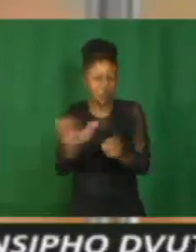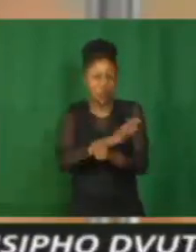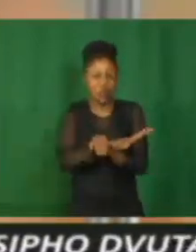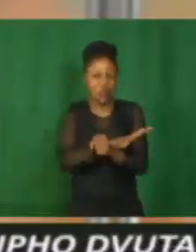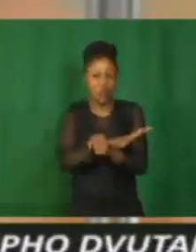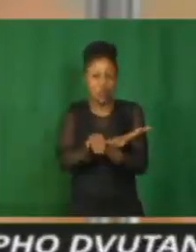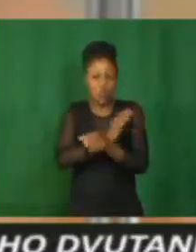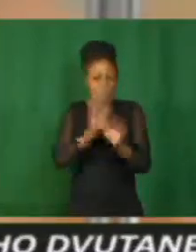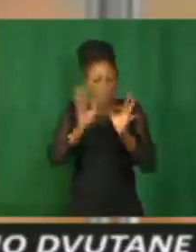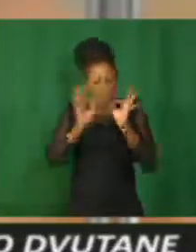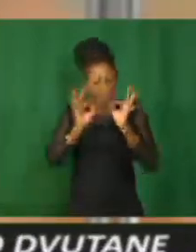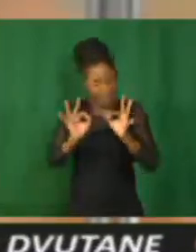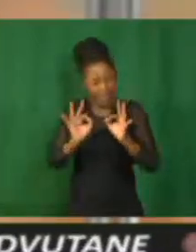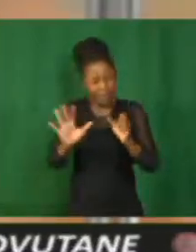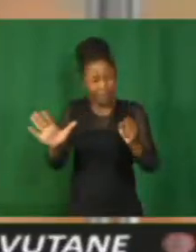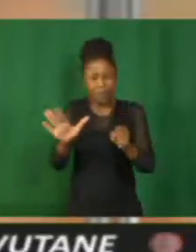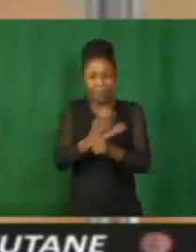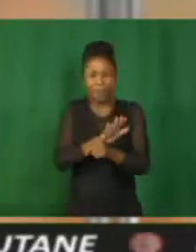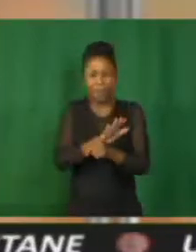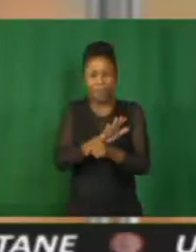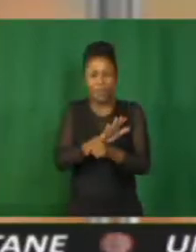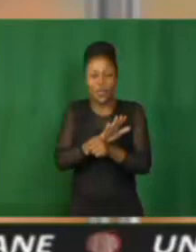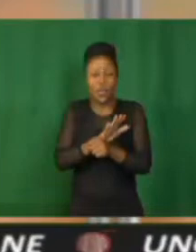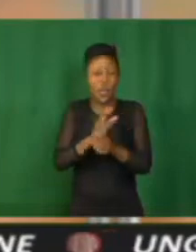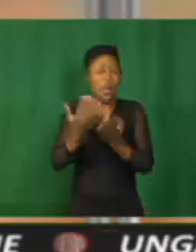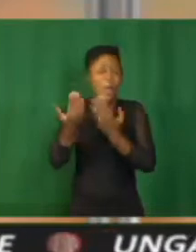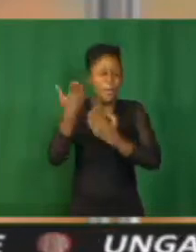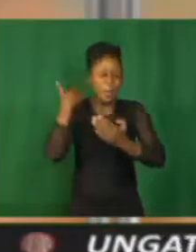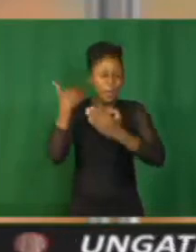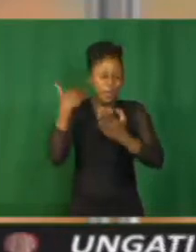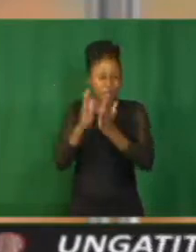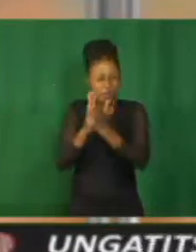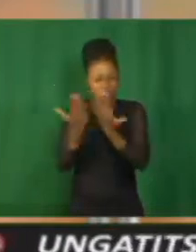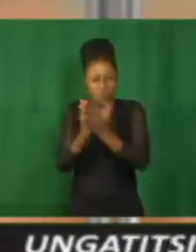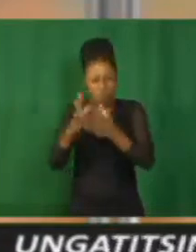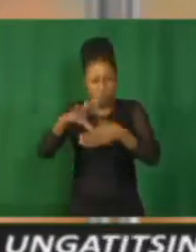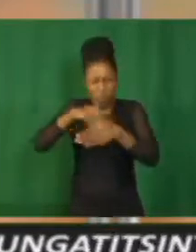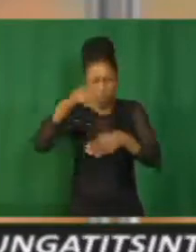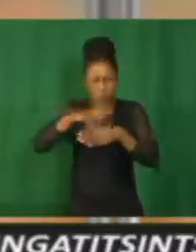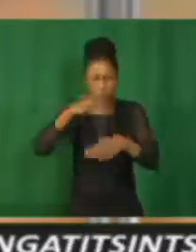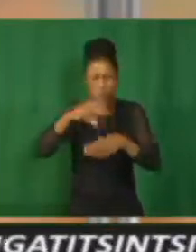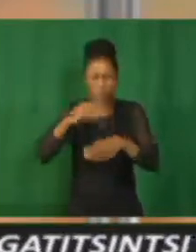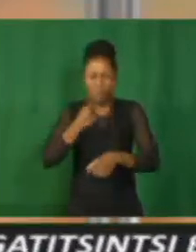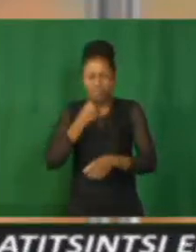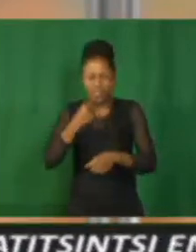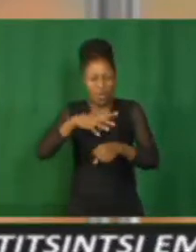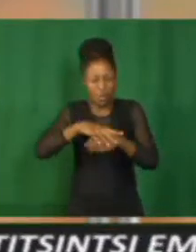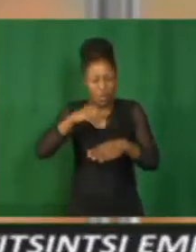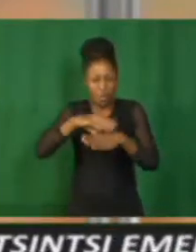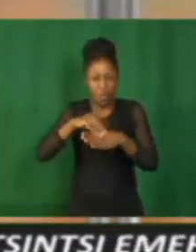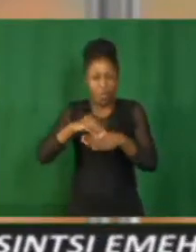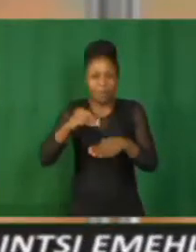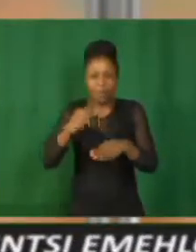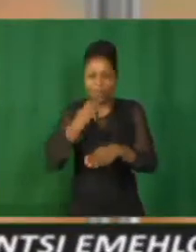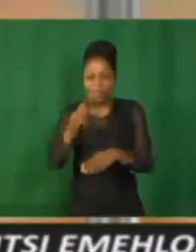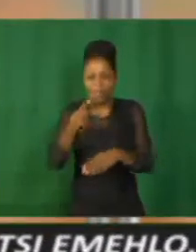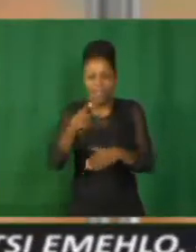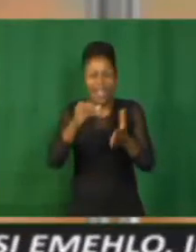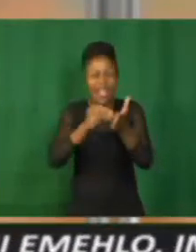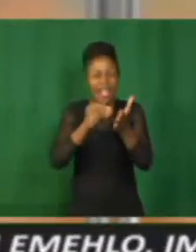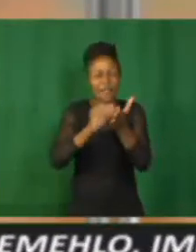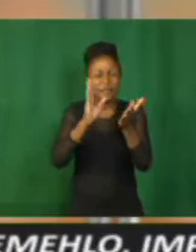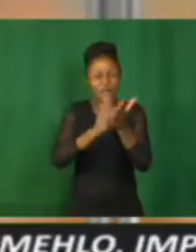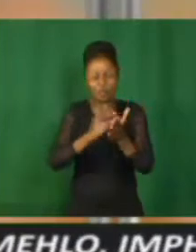go back to the Old Testament, you will find that there are 12 tribes in